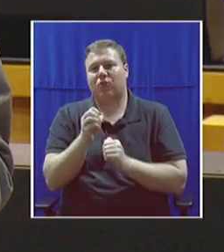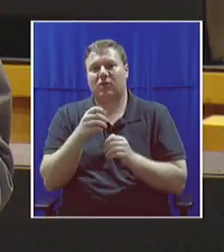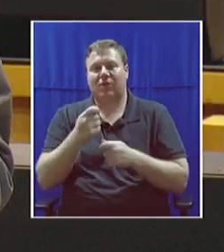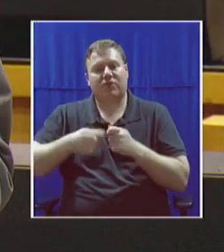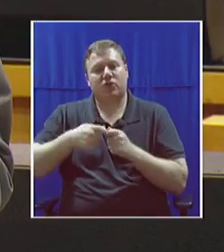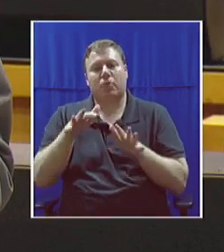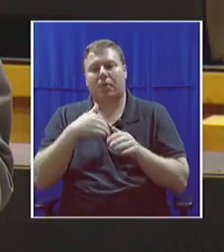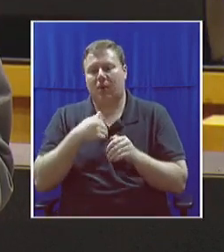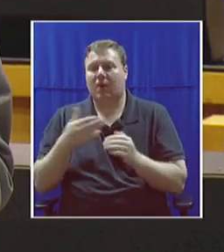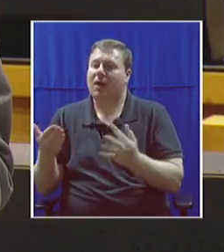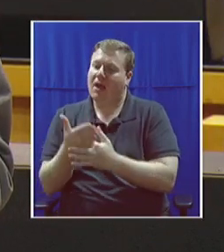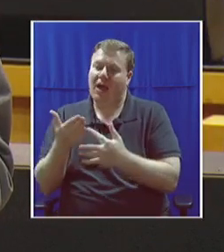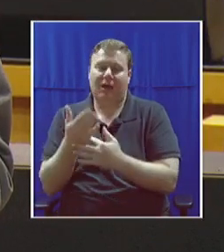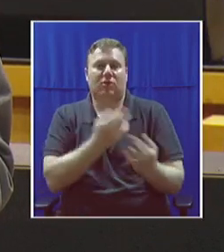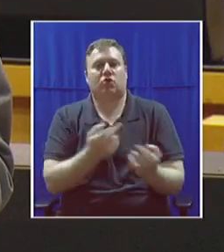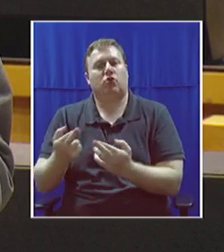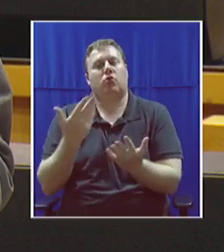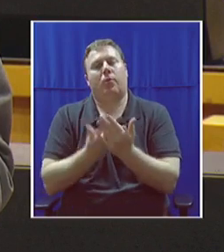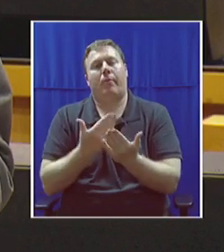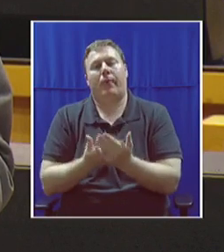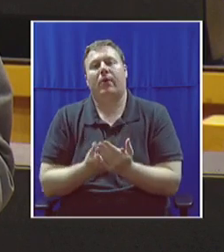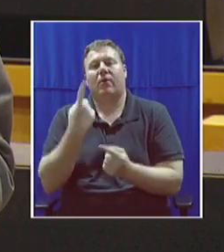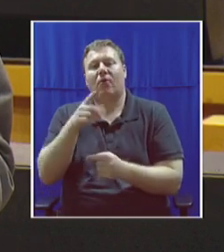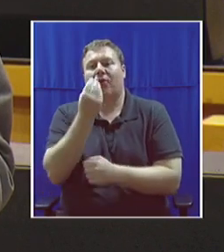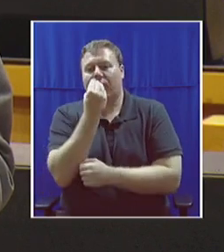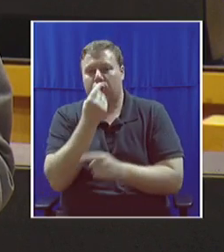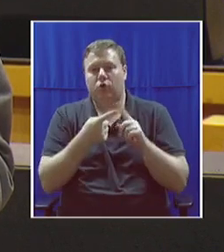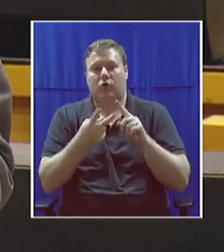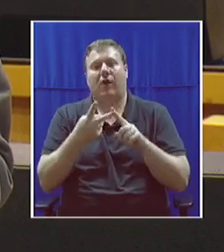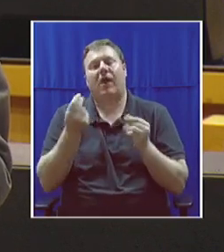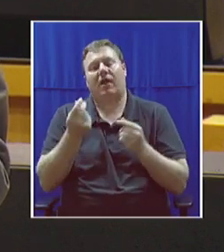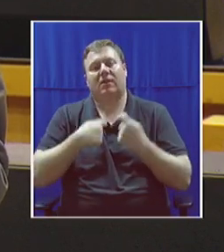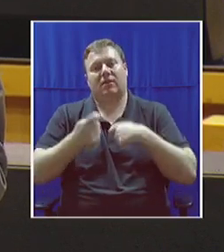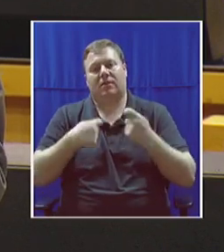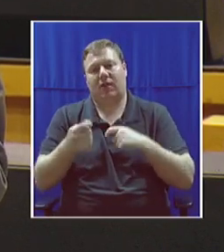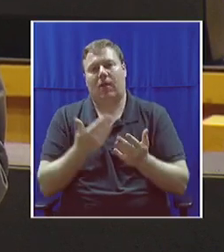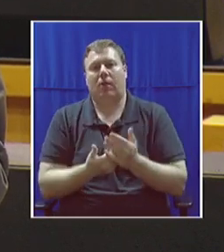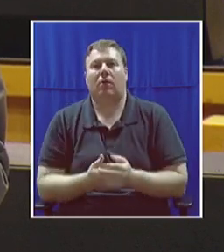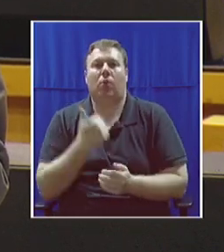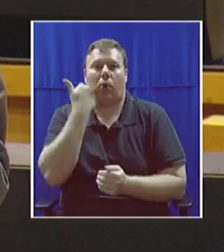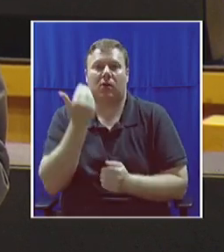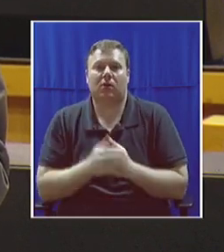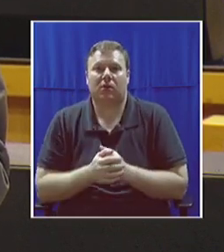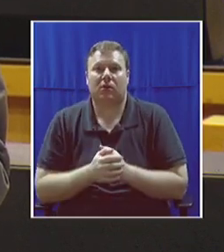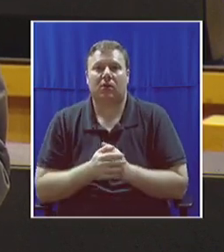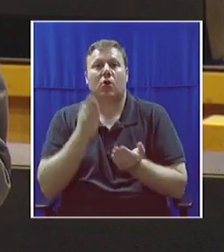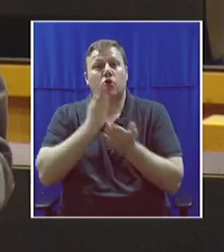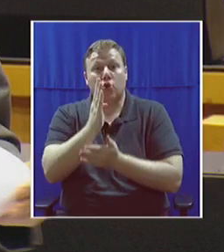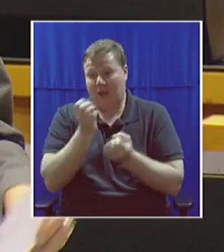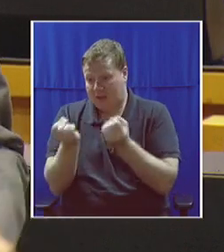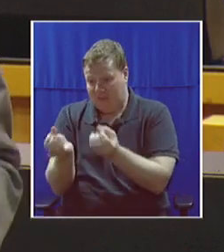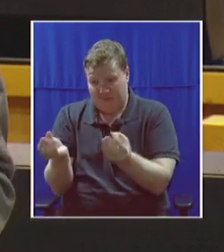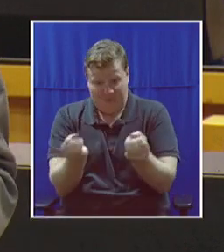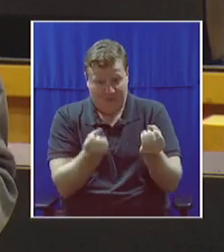from access to Marine Resources for commercial and food security purposes this Handover of fishing rights marks the